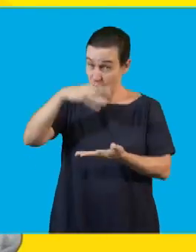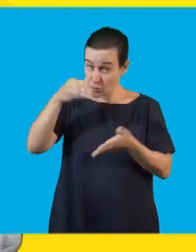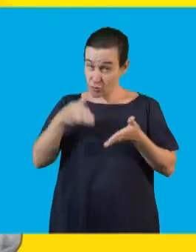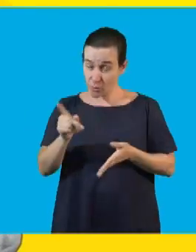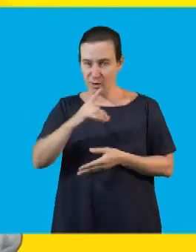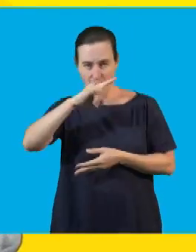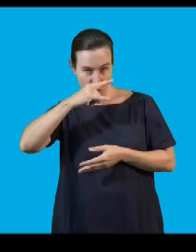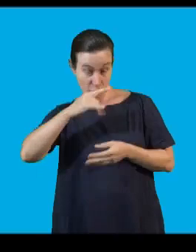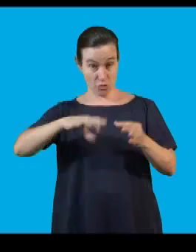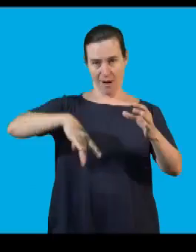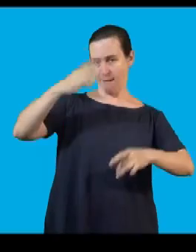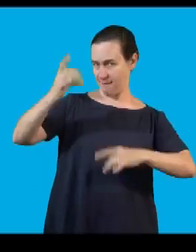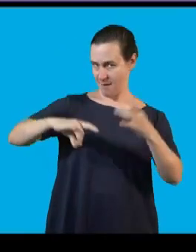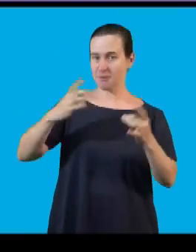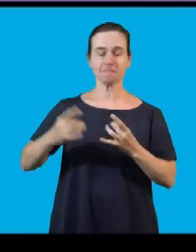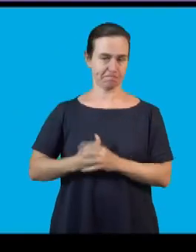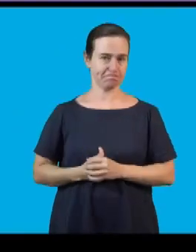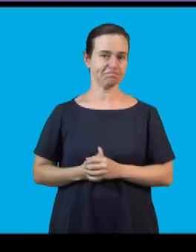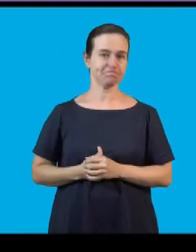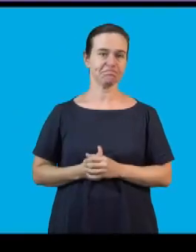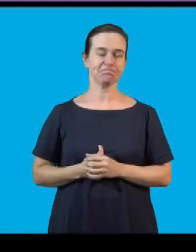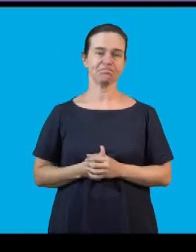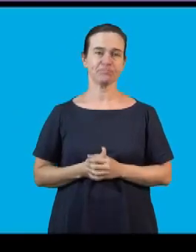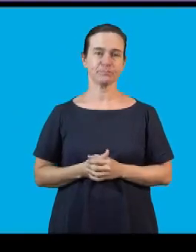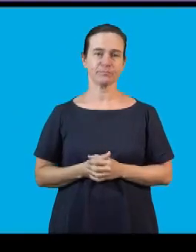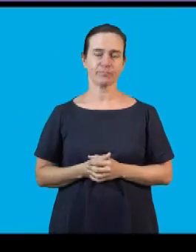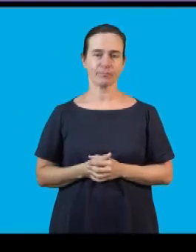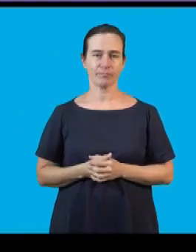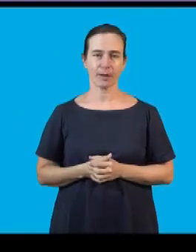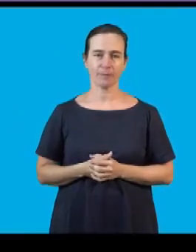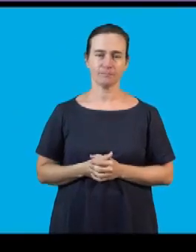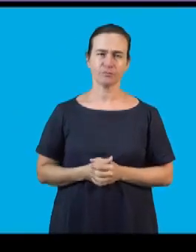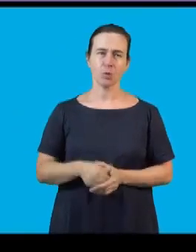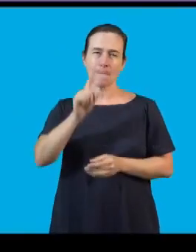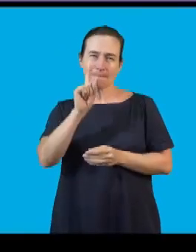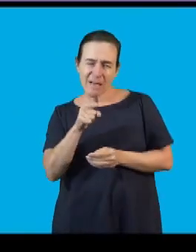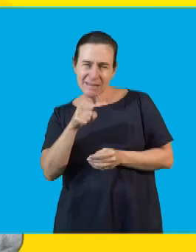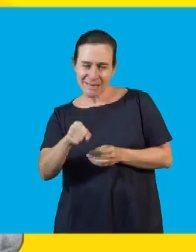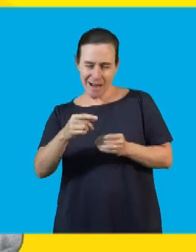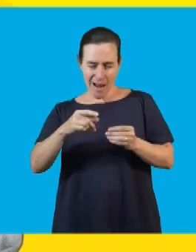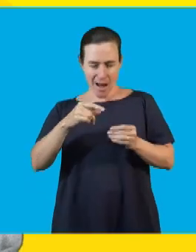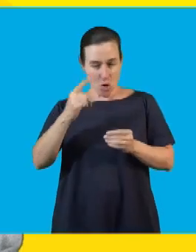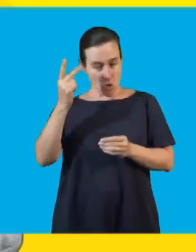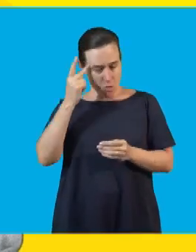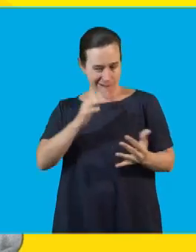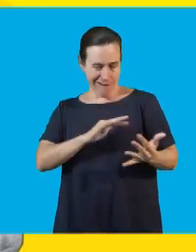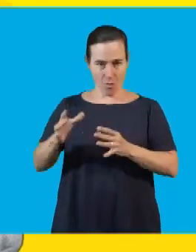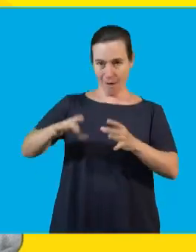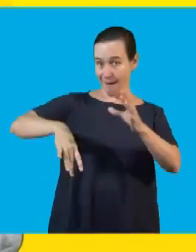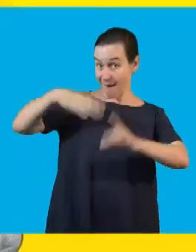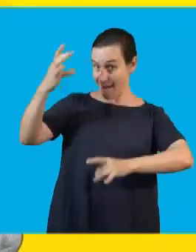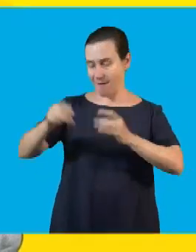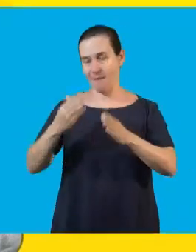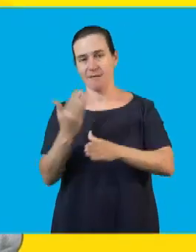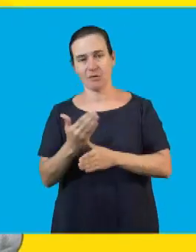is our cartoon analysis, right? So remember, you must be able to analyze a cartoon